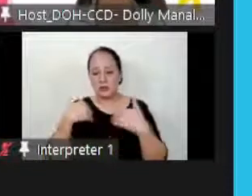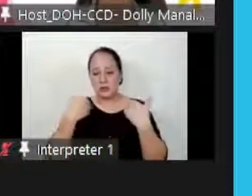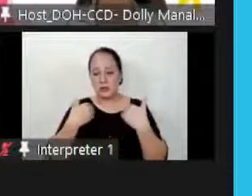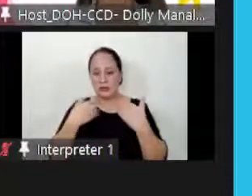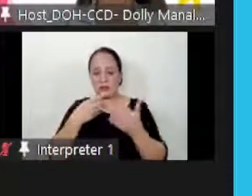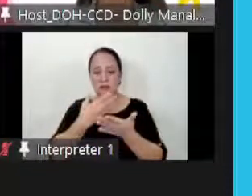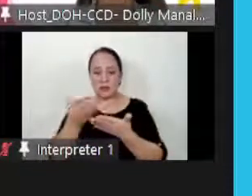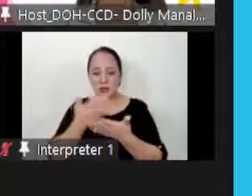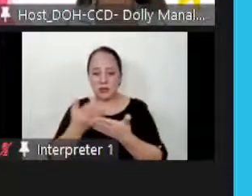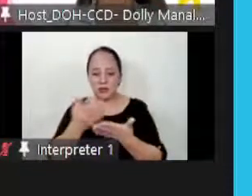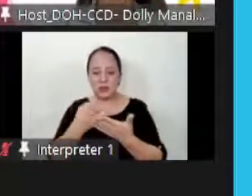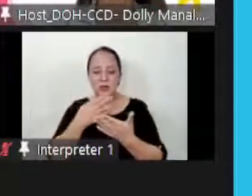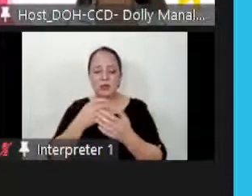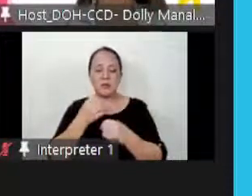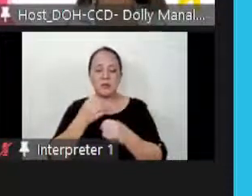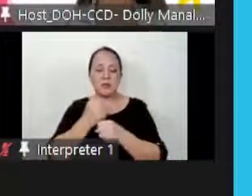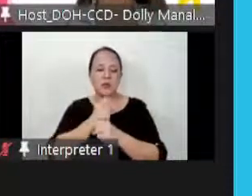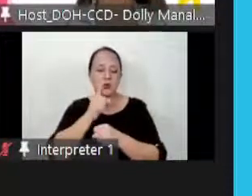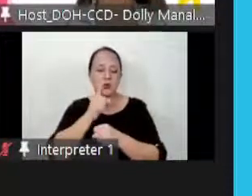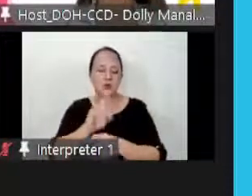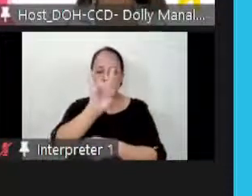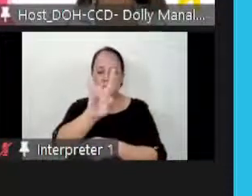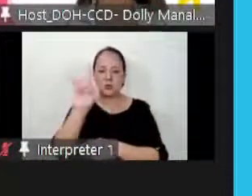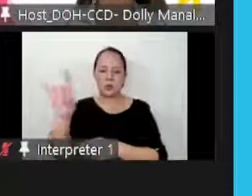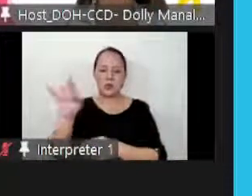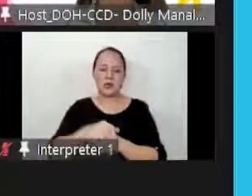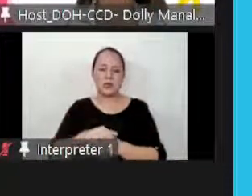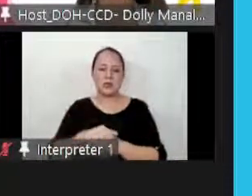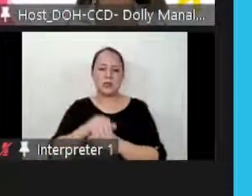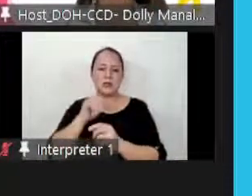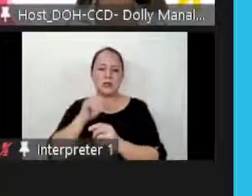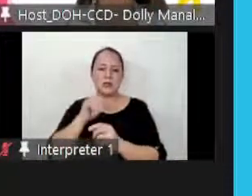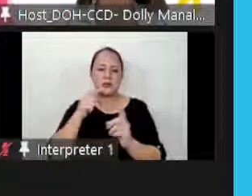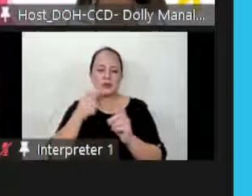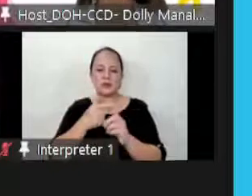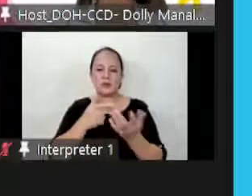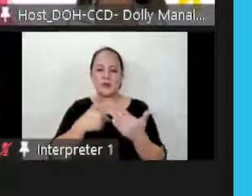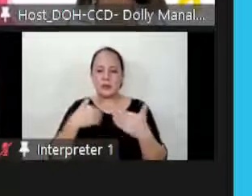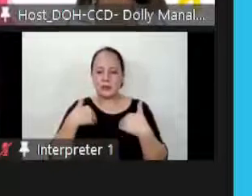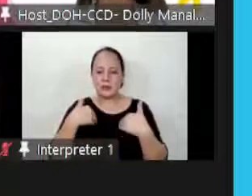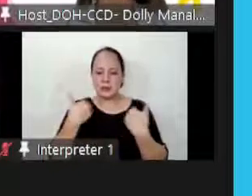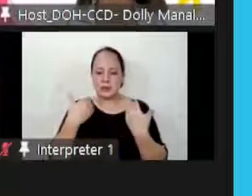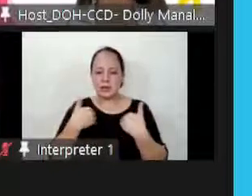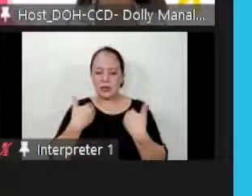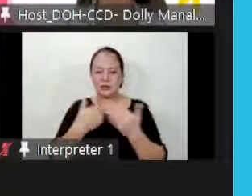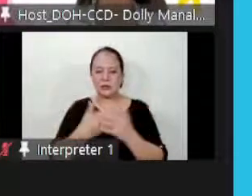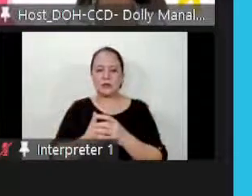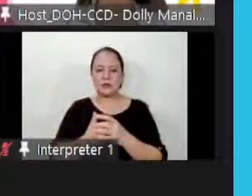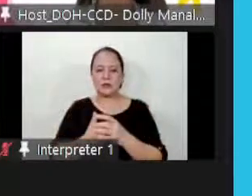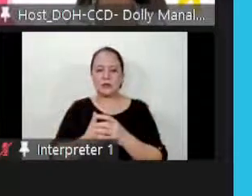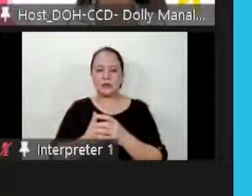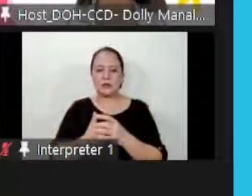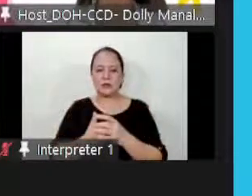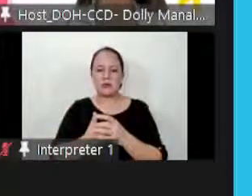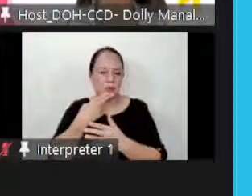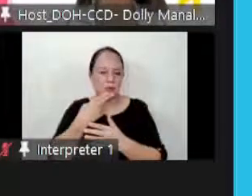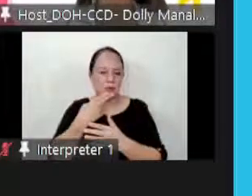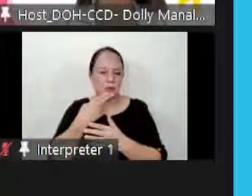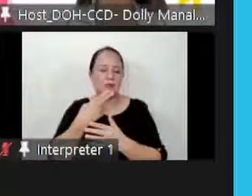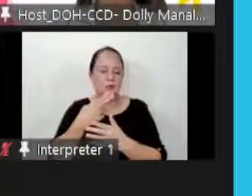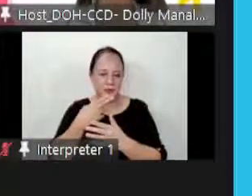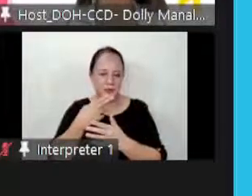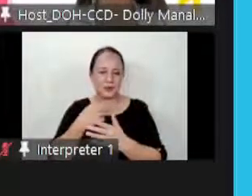marketing rules to ensure that promotion do not target minors, as well as undermine smoking cessation messages,